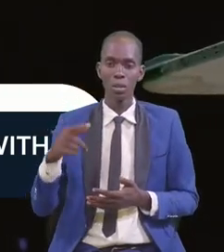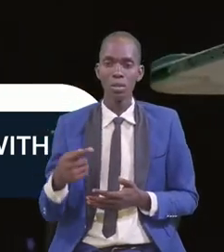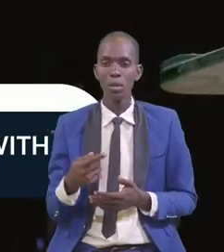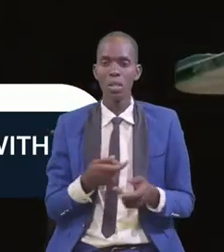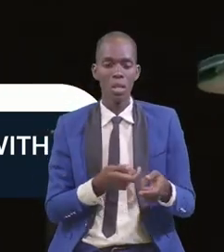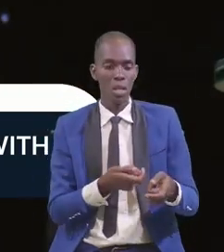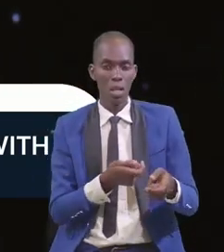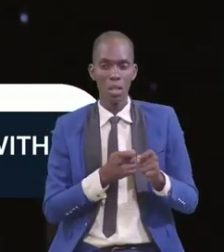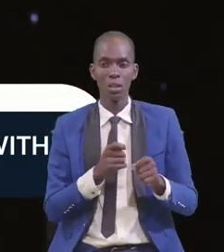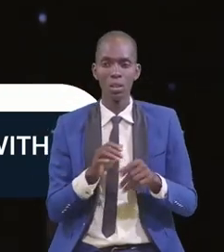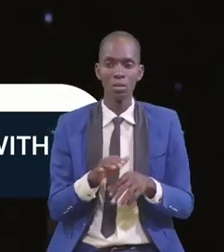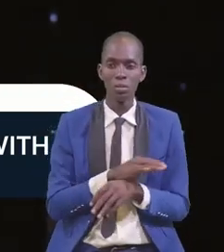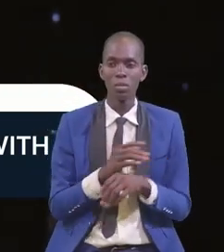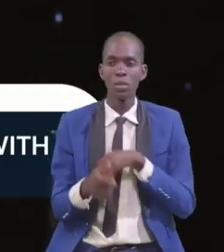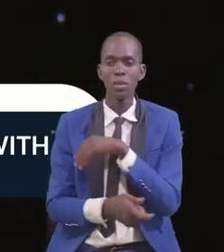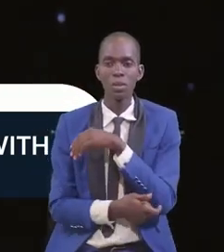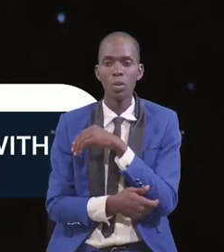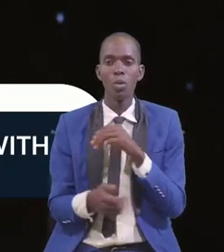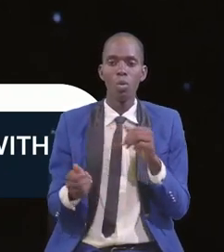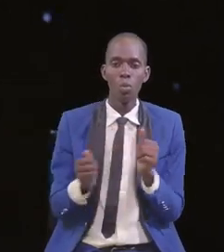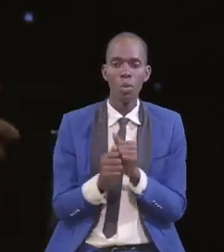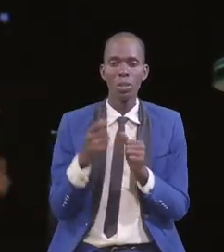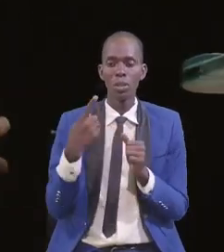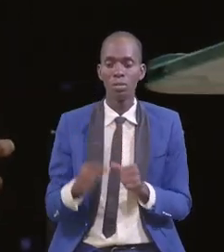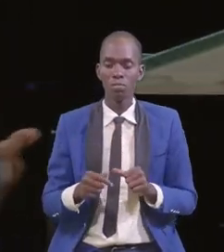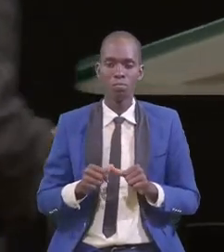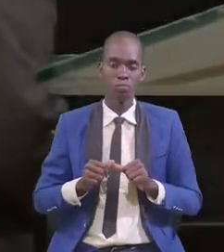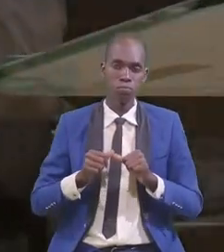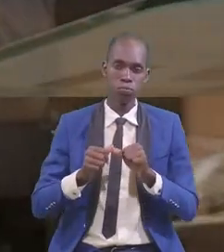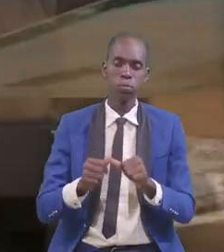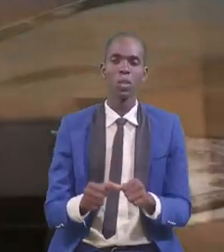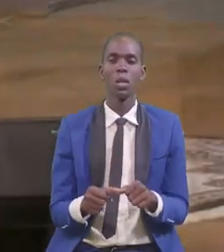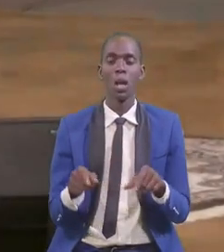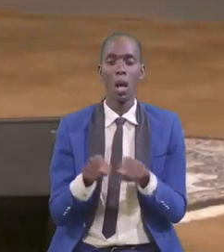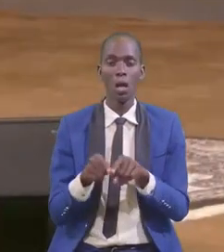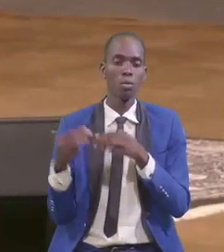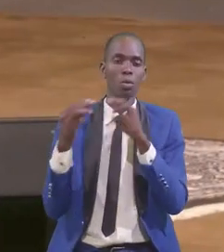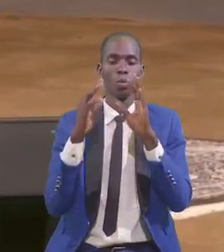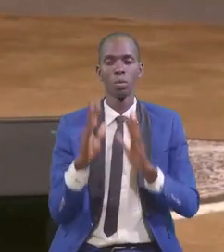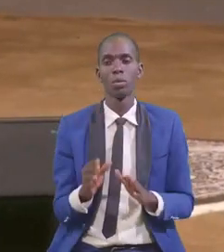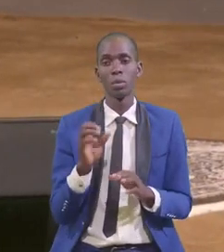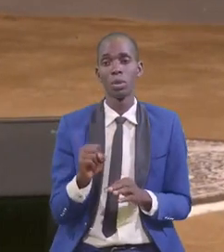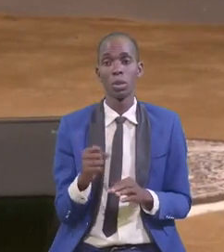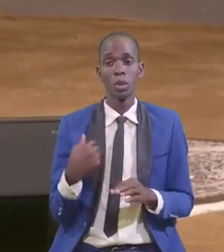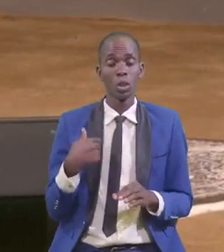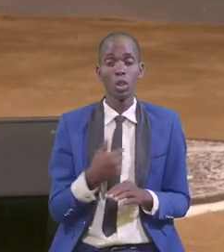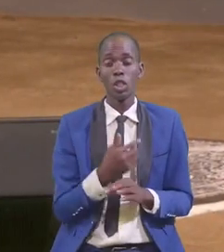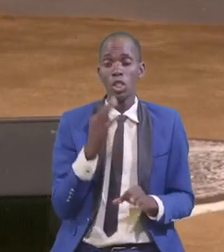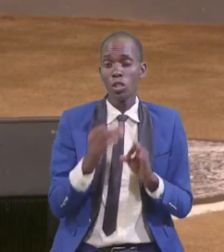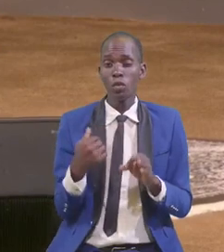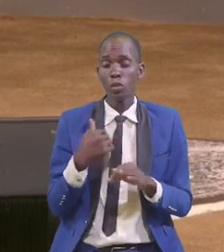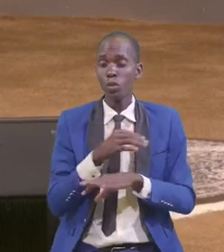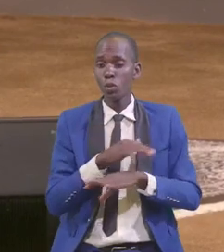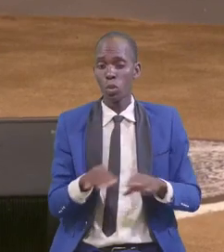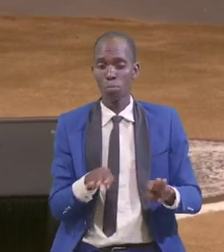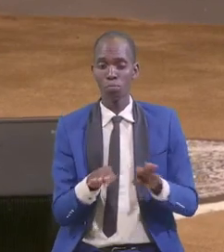warrior, as a soldier. Because if we don't resist and if we don't act like a warrior,